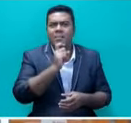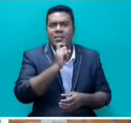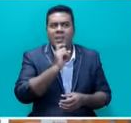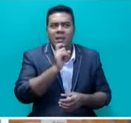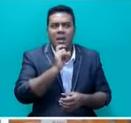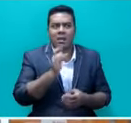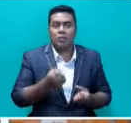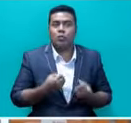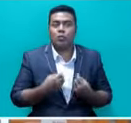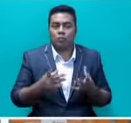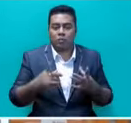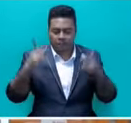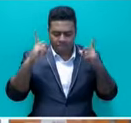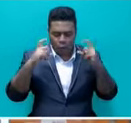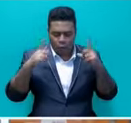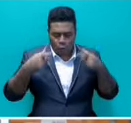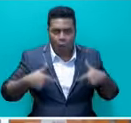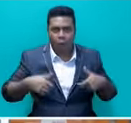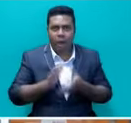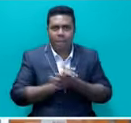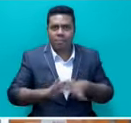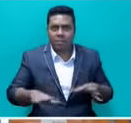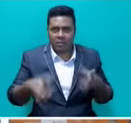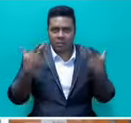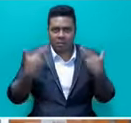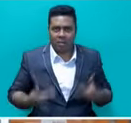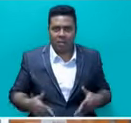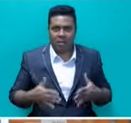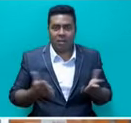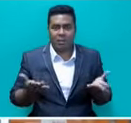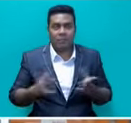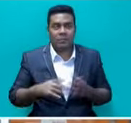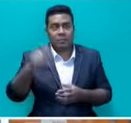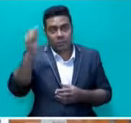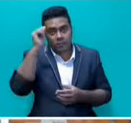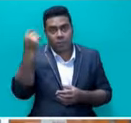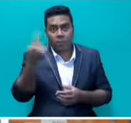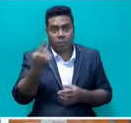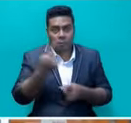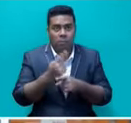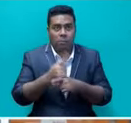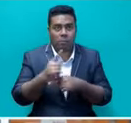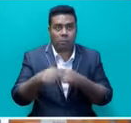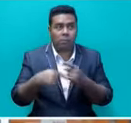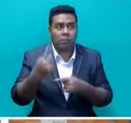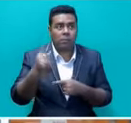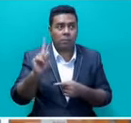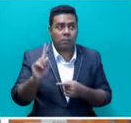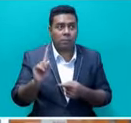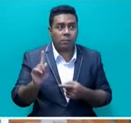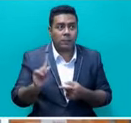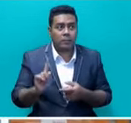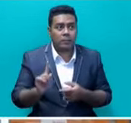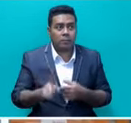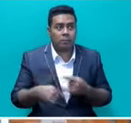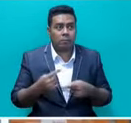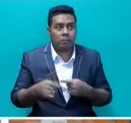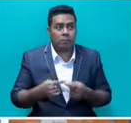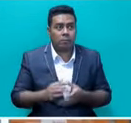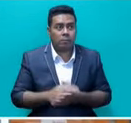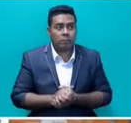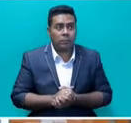nude photographs of themselves. Right? You know who I'm talking about. You did not come to the protection of that